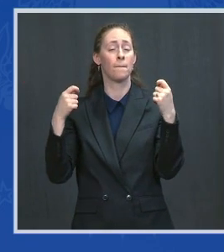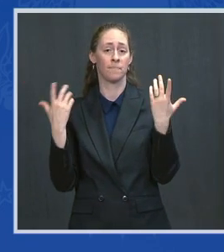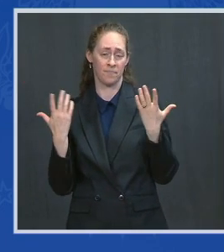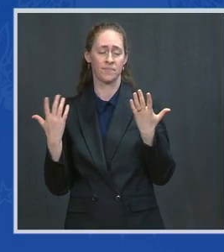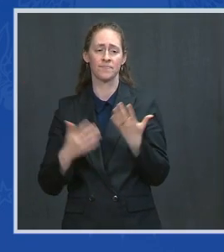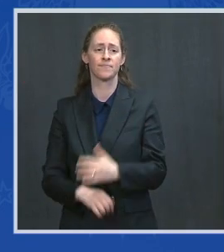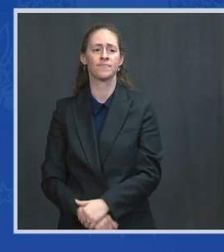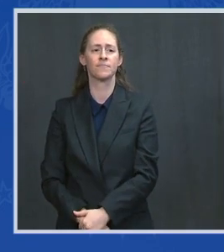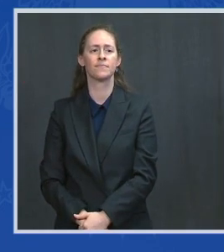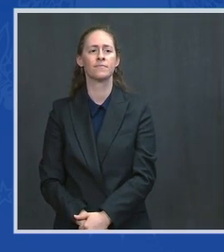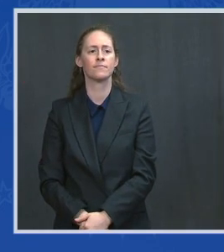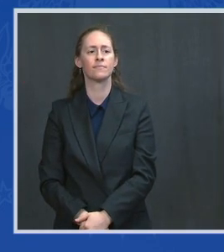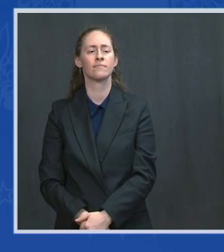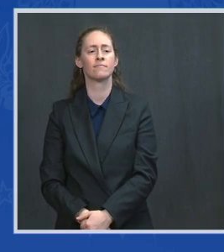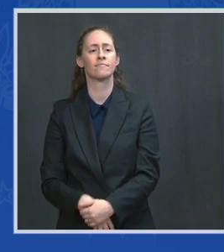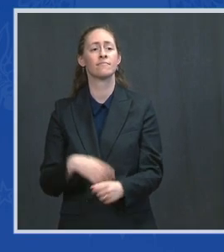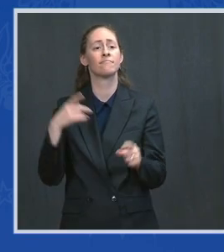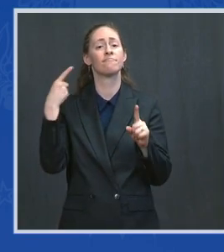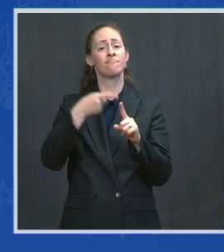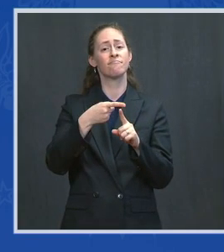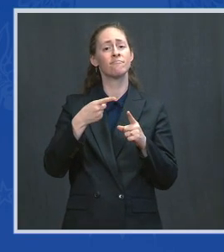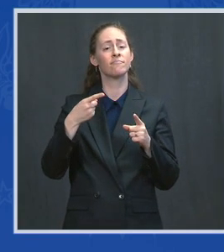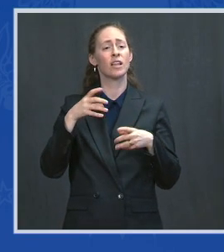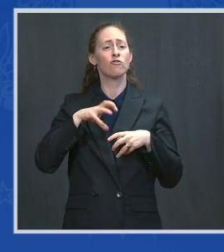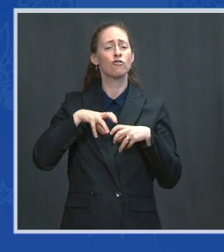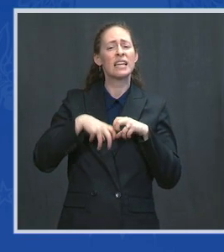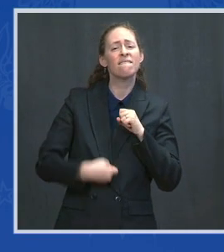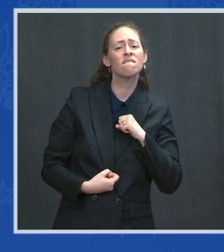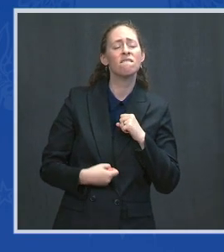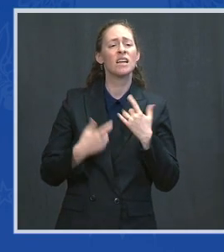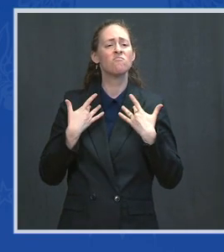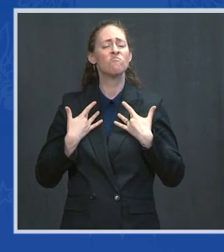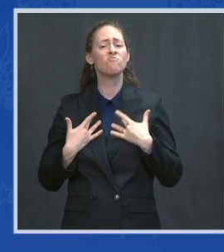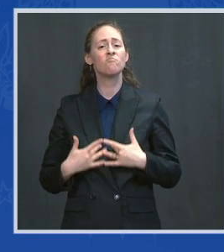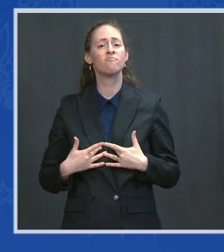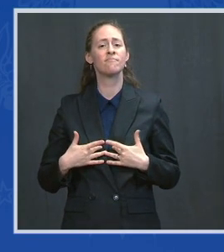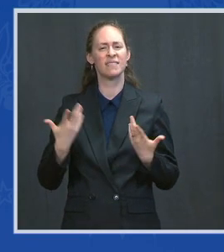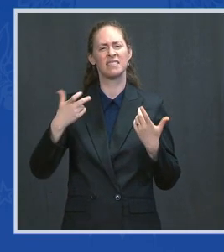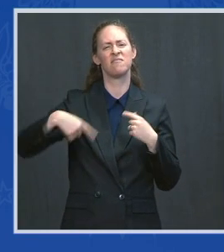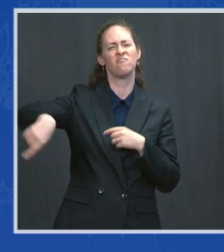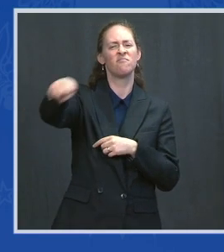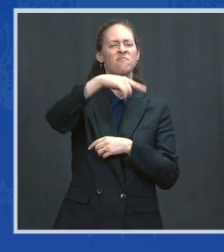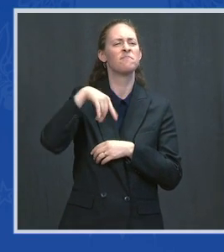Grief, as we all know, is universal. But so is hope.